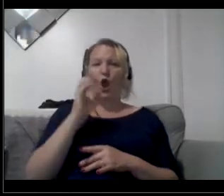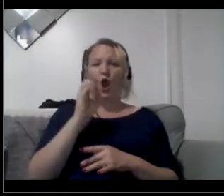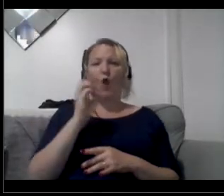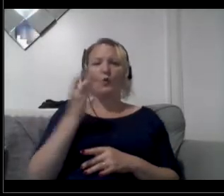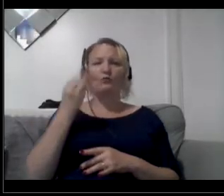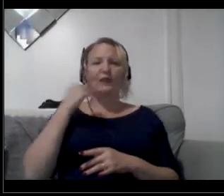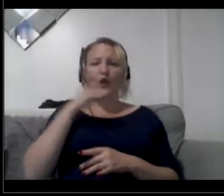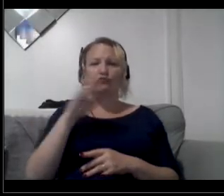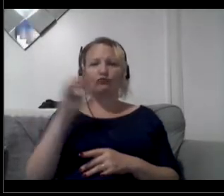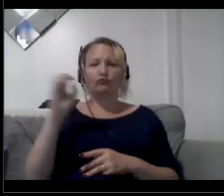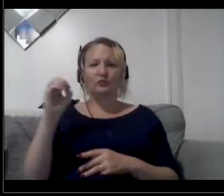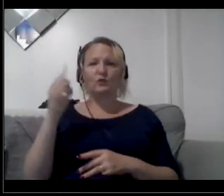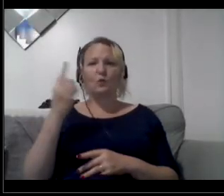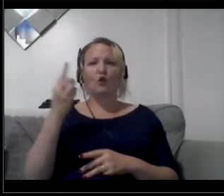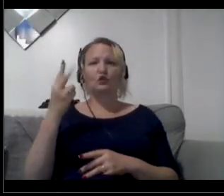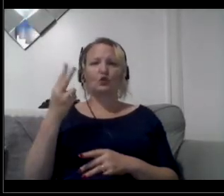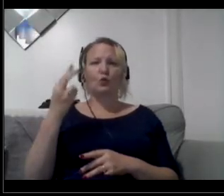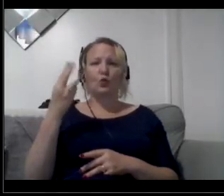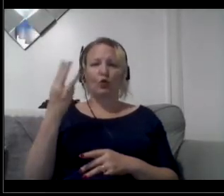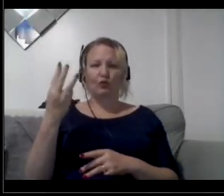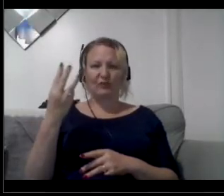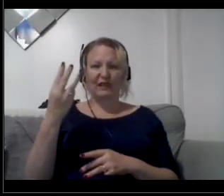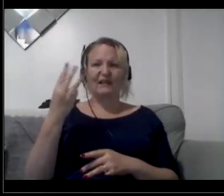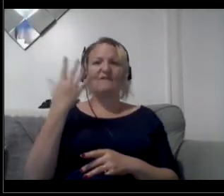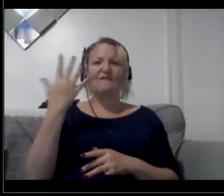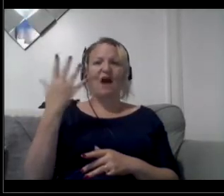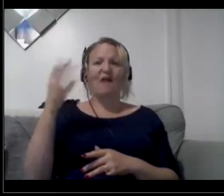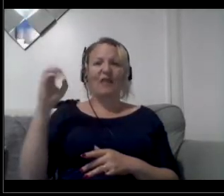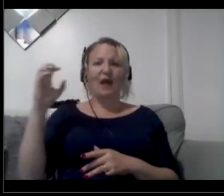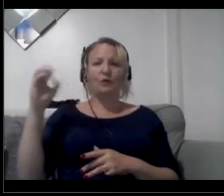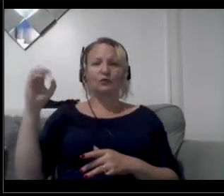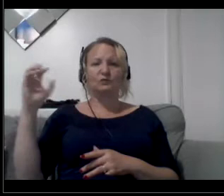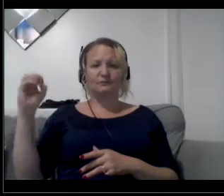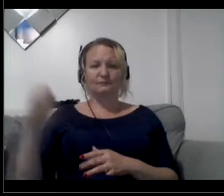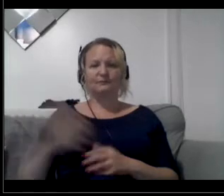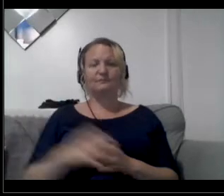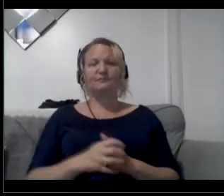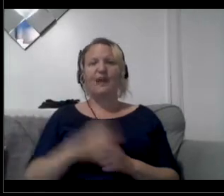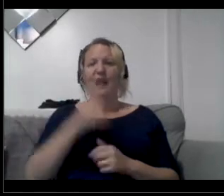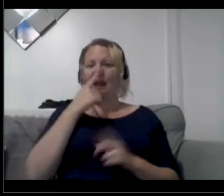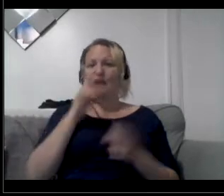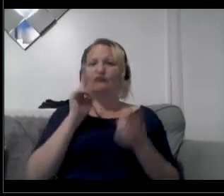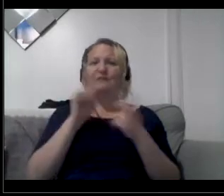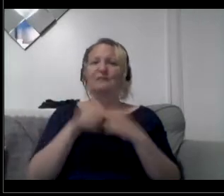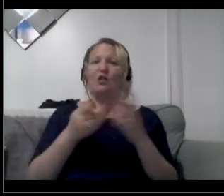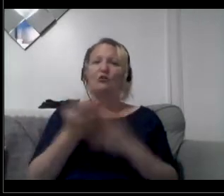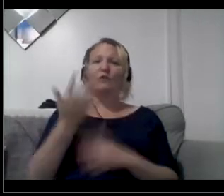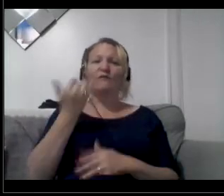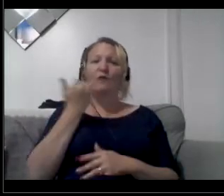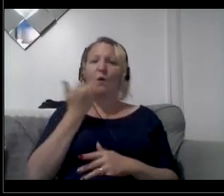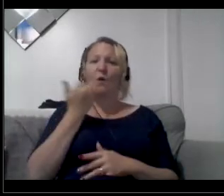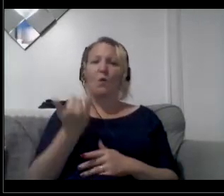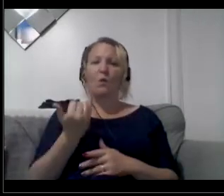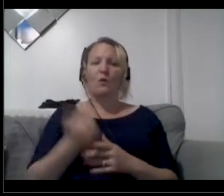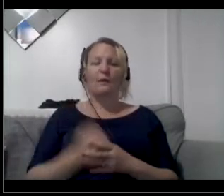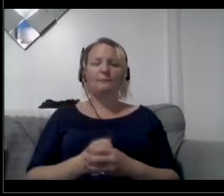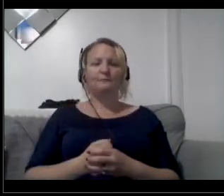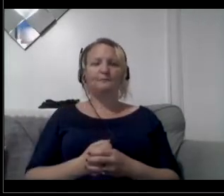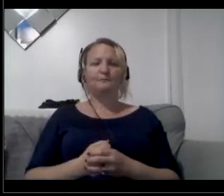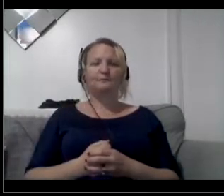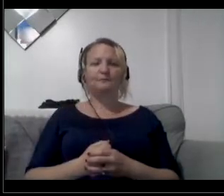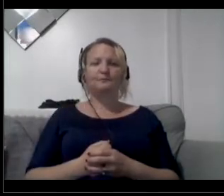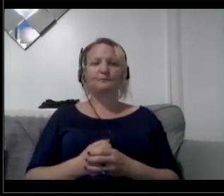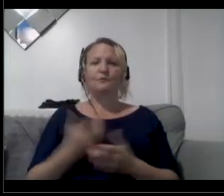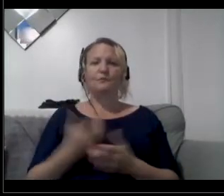0300 123 5000 and they can provide a response over the phone. It's as easy as that. We are accepting